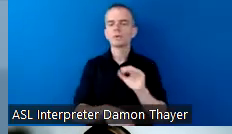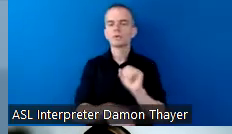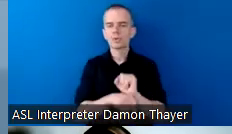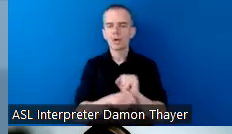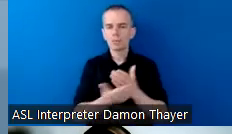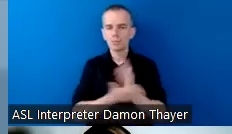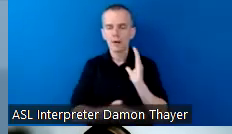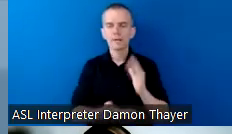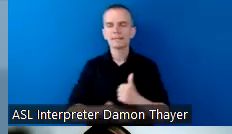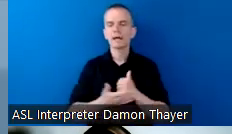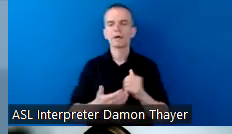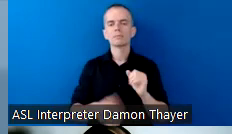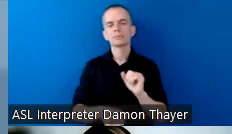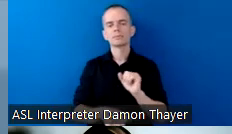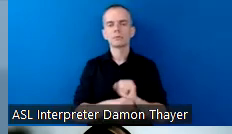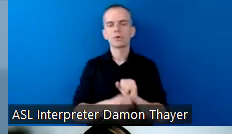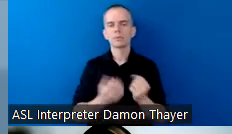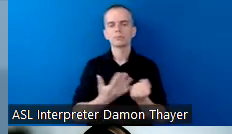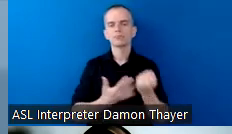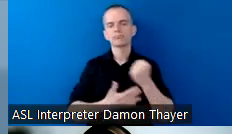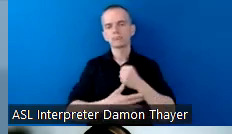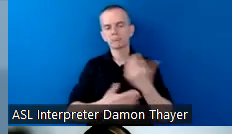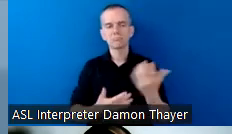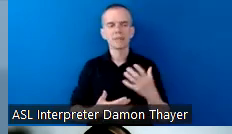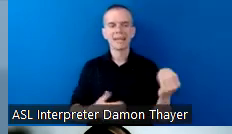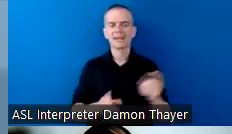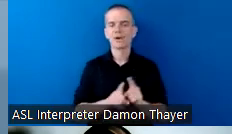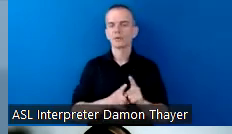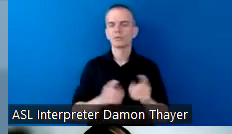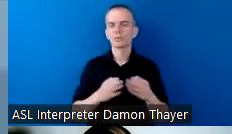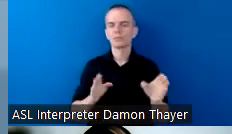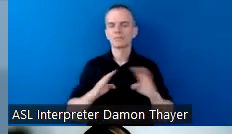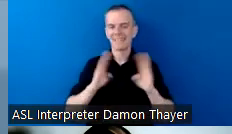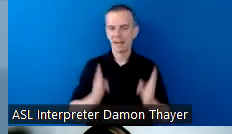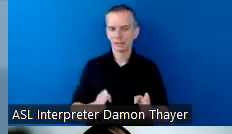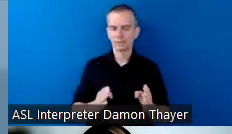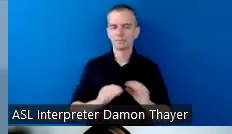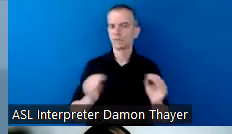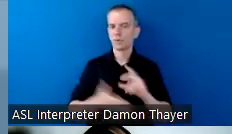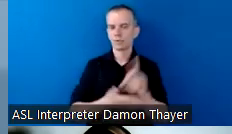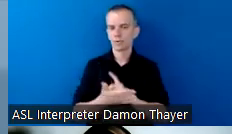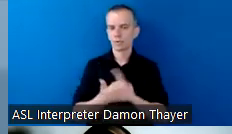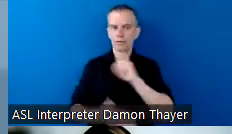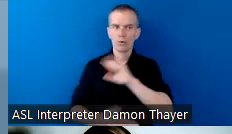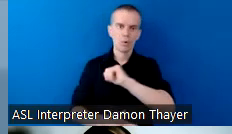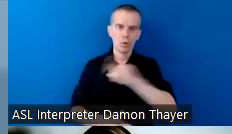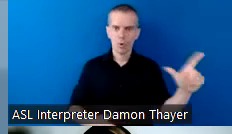employment opportunities, and protect access to housing and public accommodations free from discrimination for all